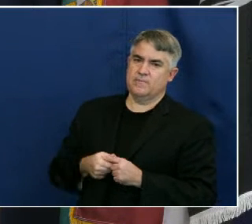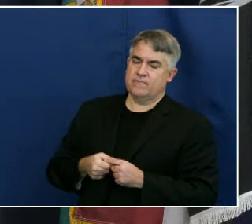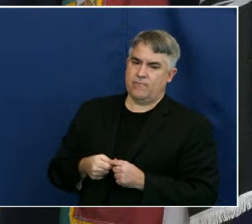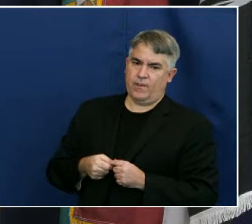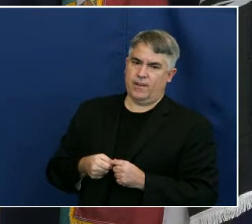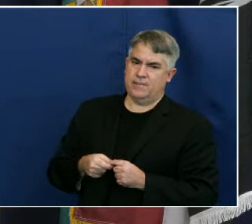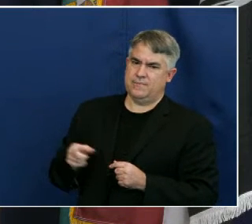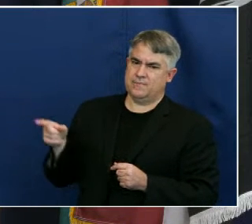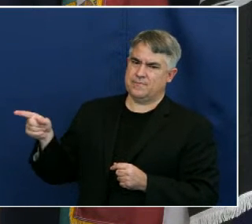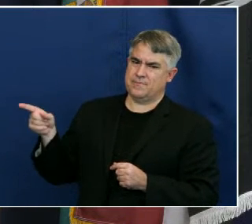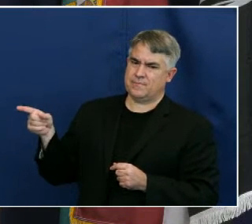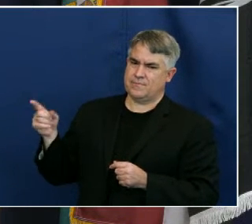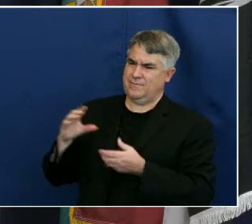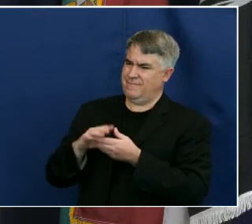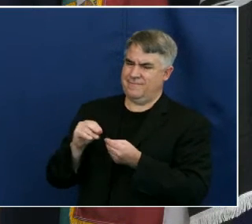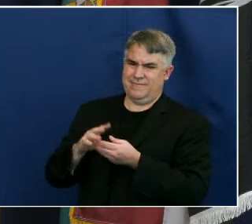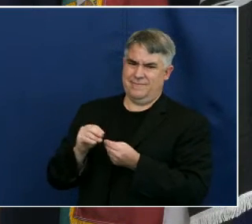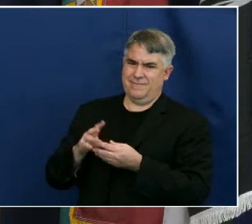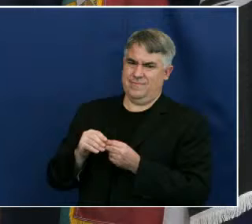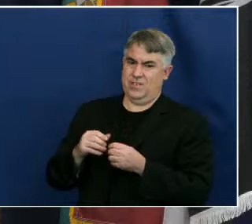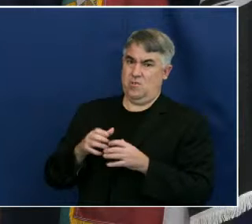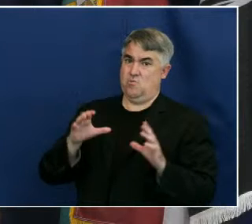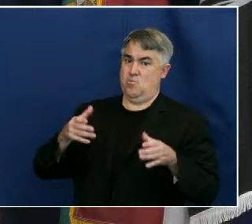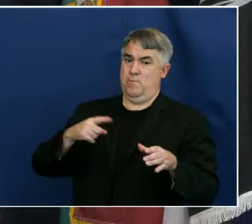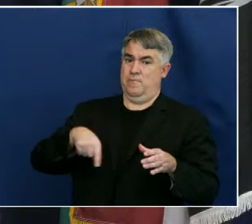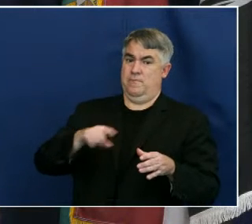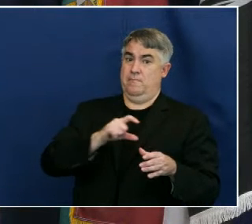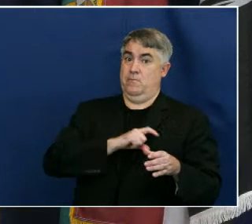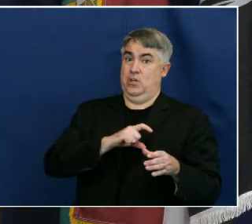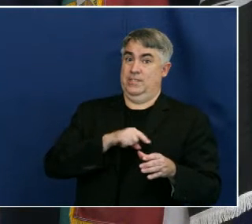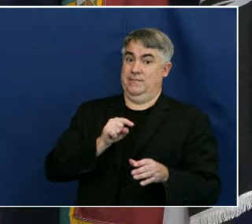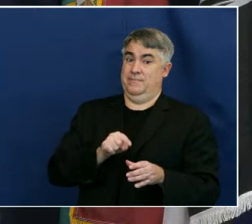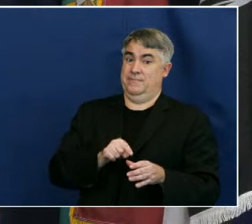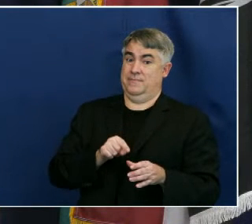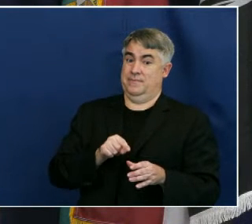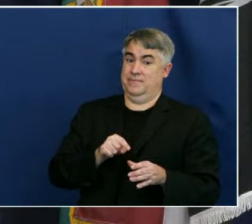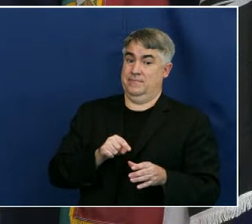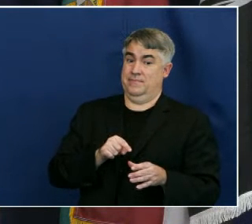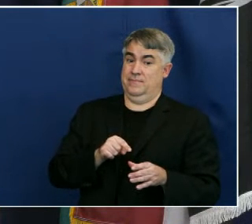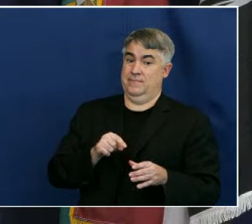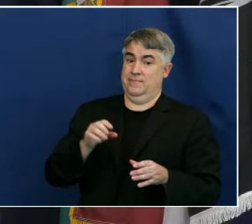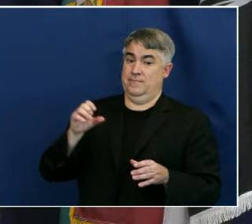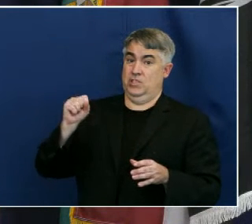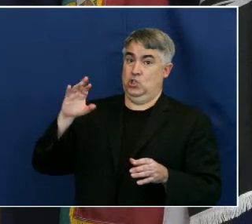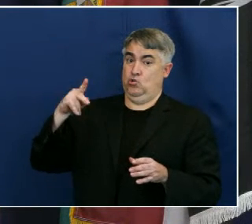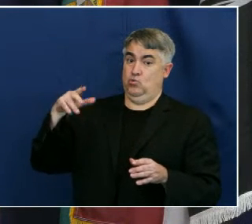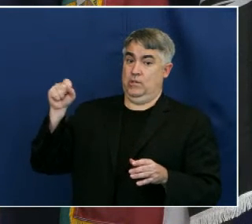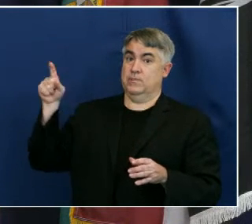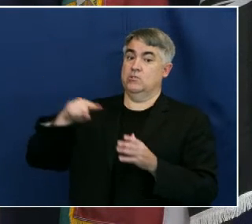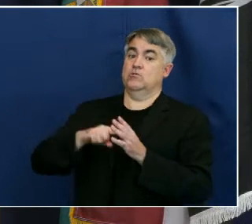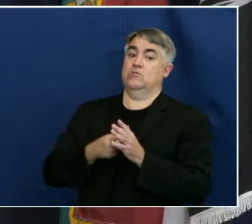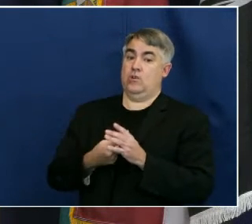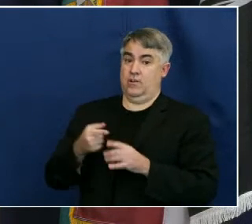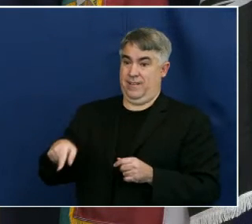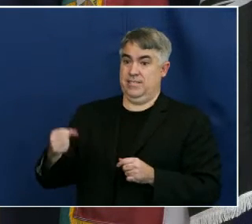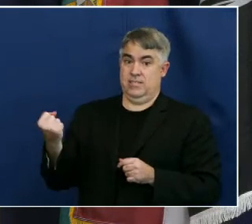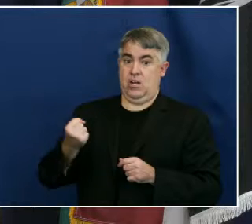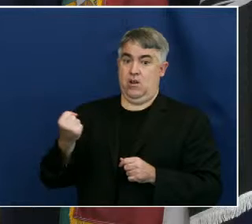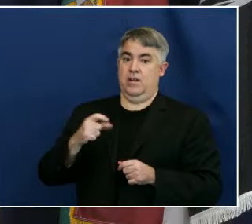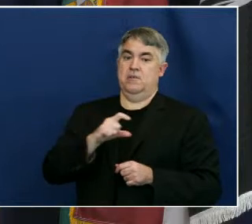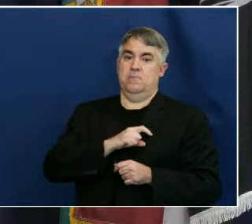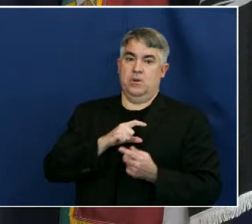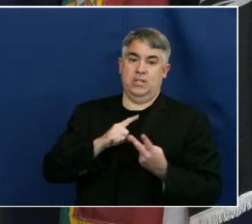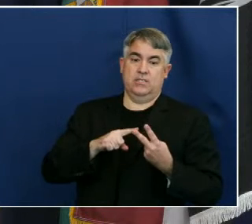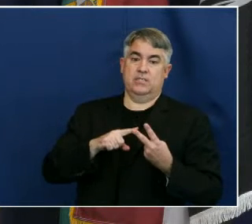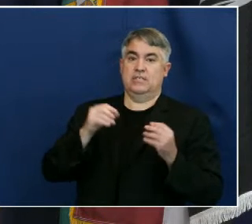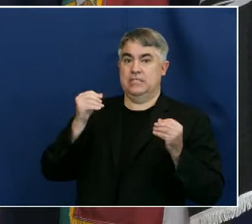it does include police officers, and they're going to be handled by Scripps Health. And so starting on Saturday, police officers and teachers and all of them can start.